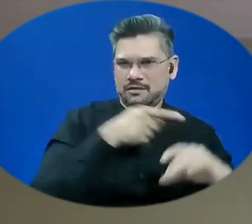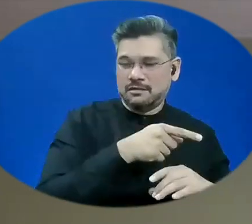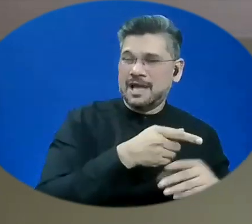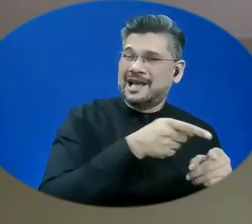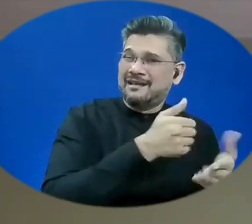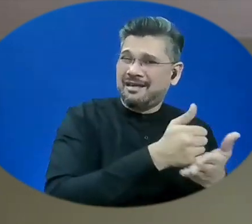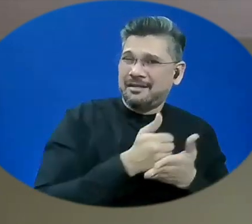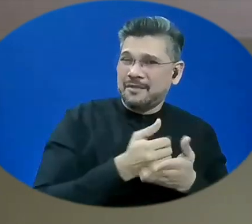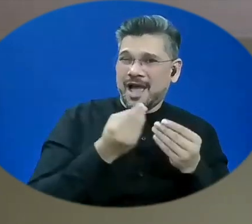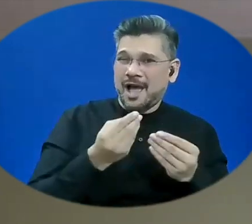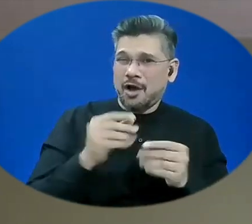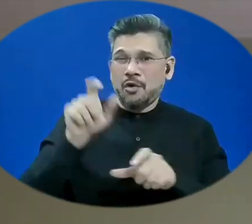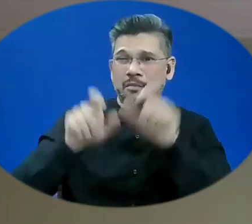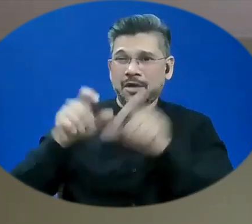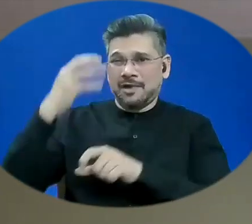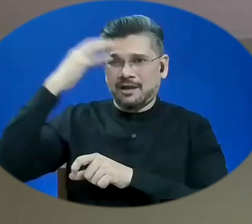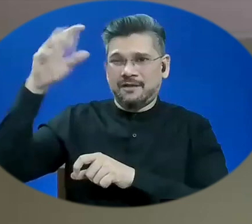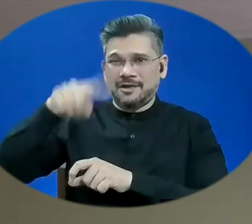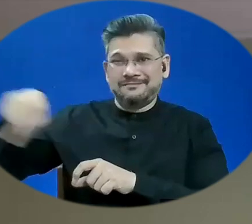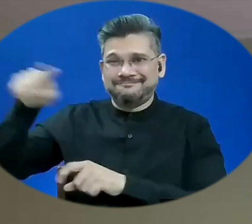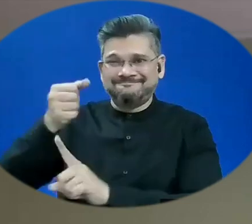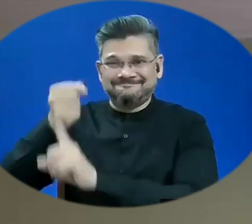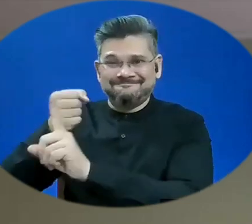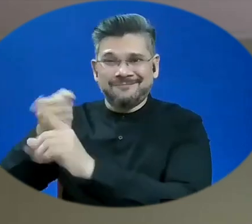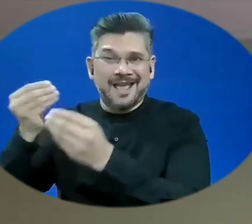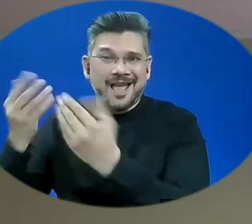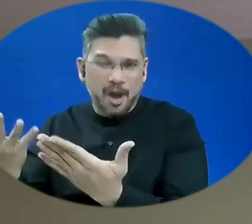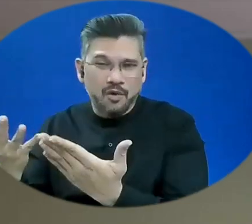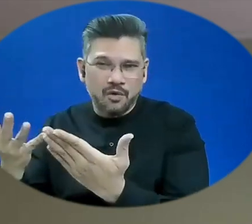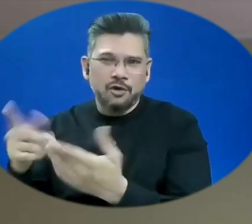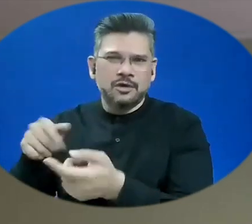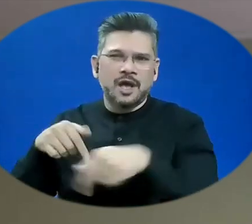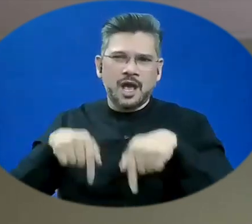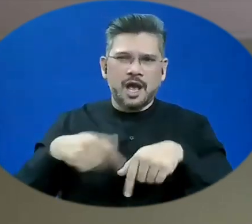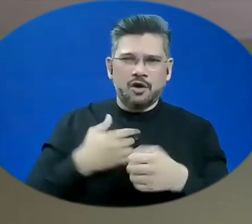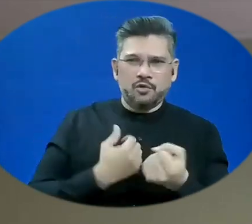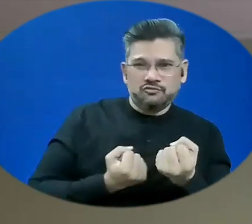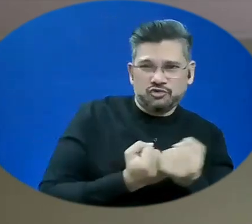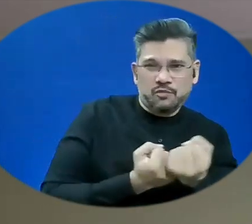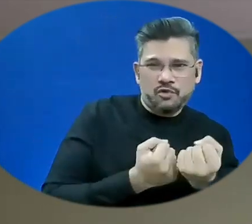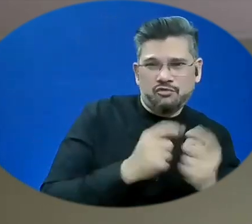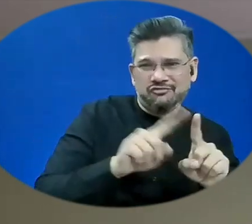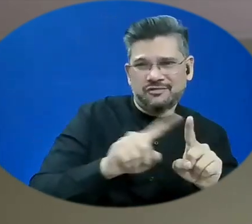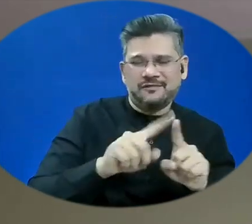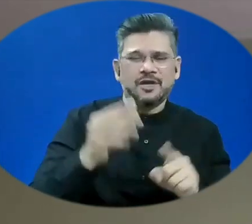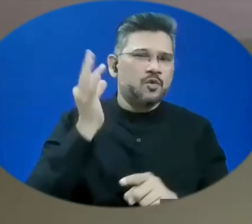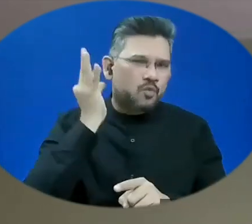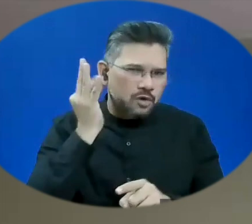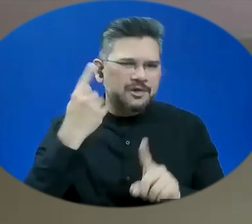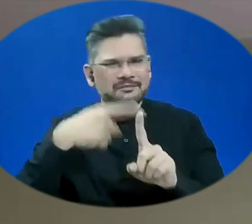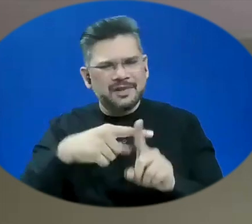to consider changing the way that we support on individual women's issues, but also just this care partnering